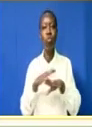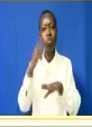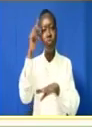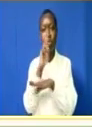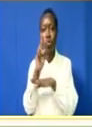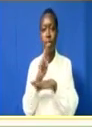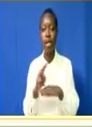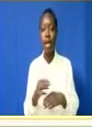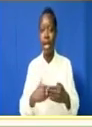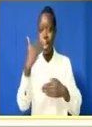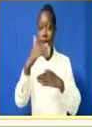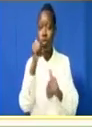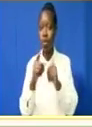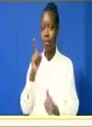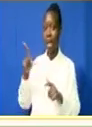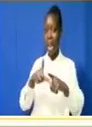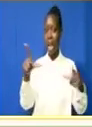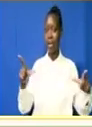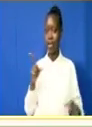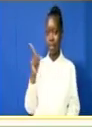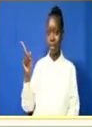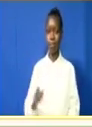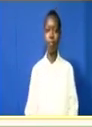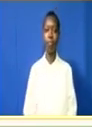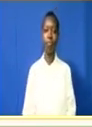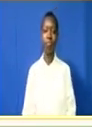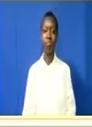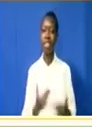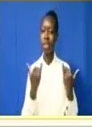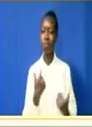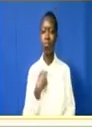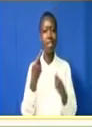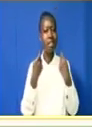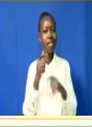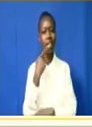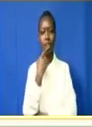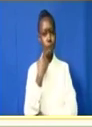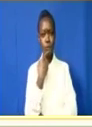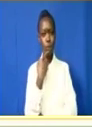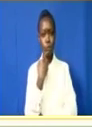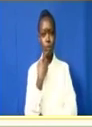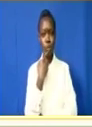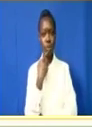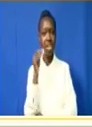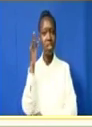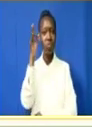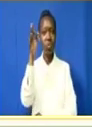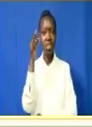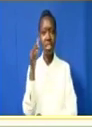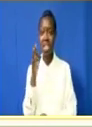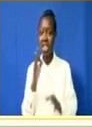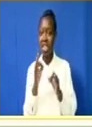We have that land. Yeah. Yeah, now, I'm trying to foresee the future. If you will not